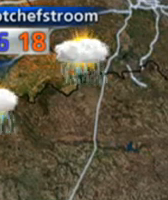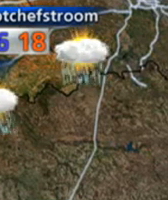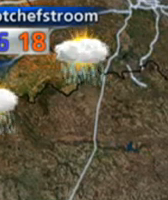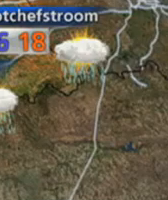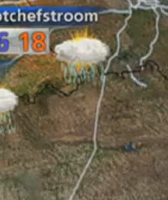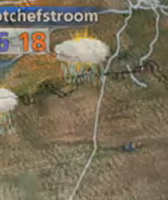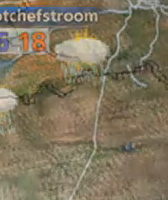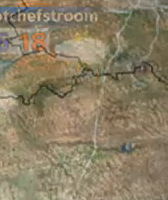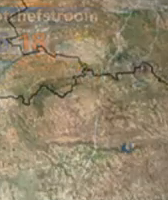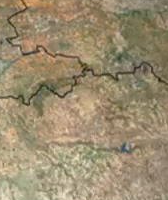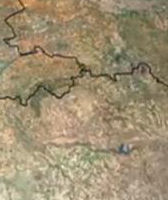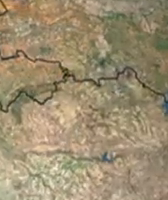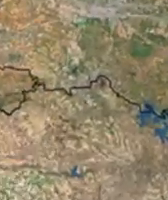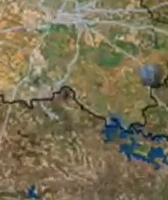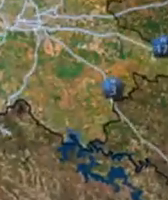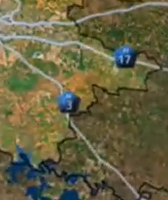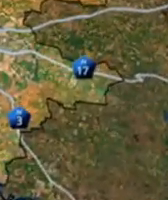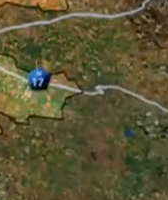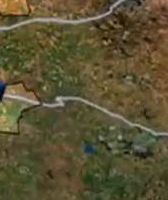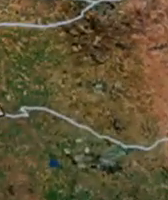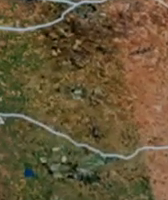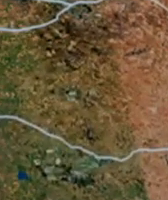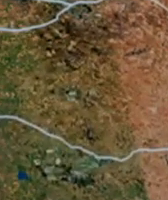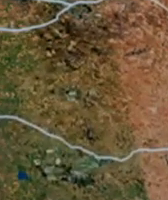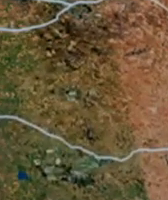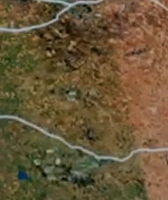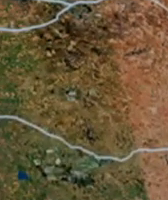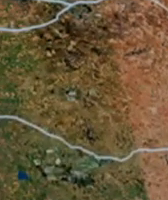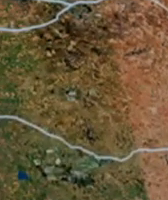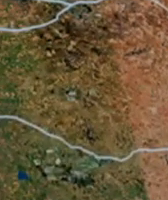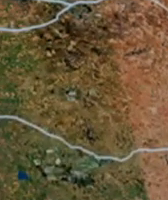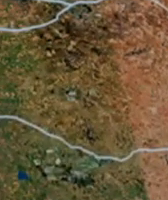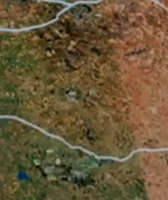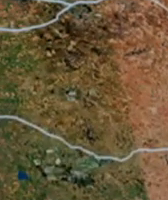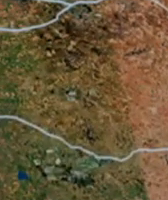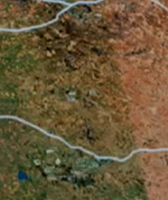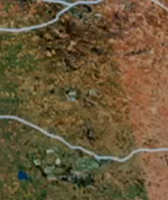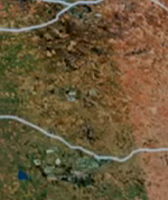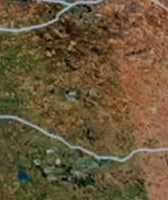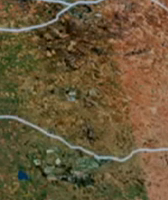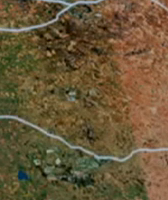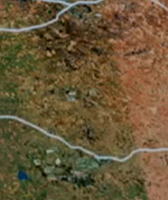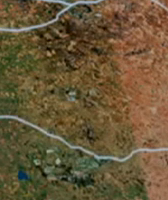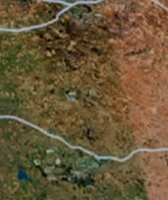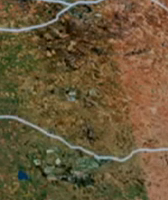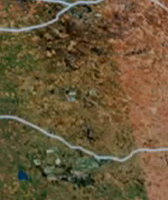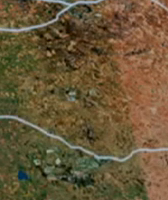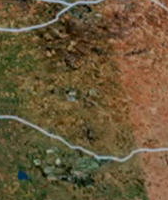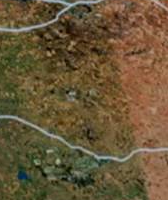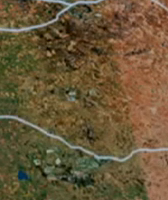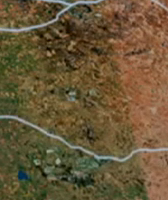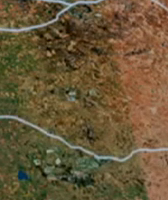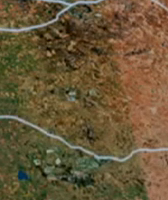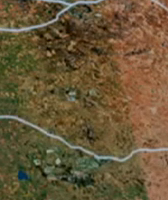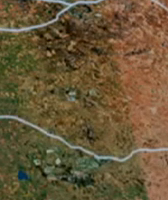di le 5 go a go di le 28 lebella Gauteng le teng mo provinceng go tla nna le gone go nna le masarasarana mme go tla nna le